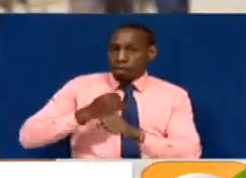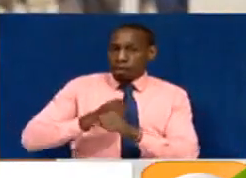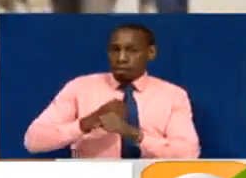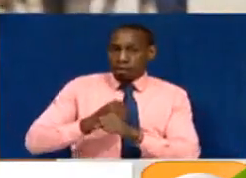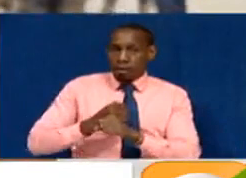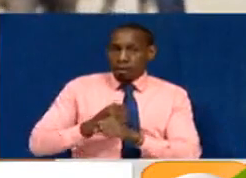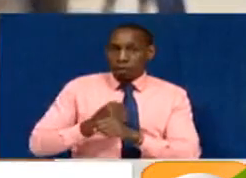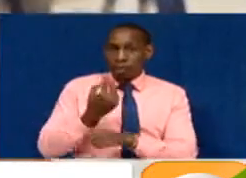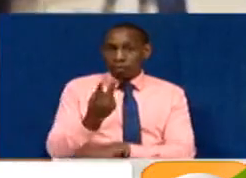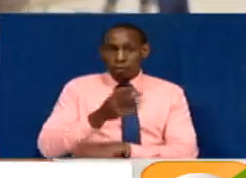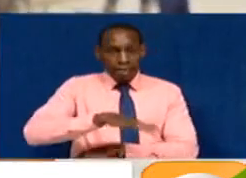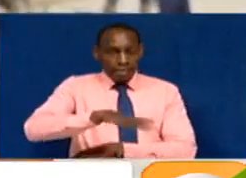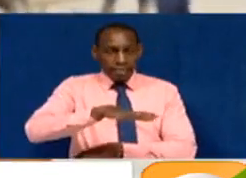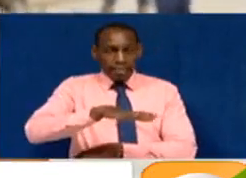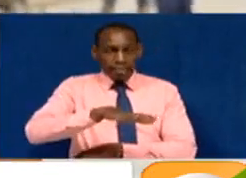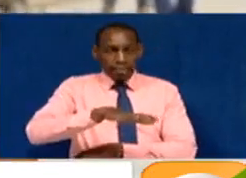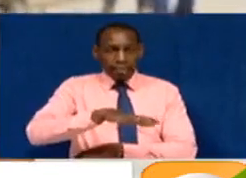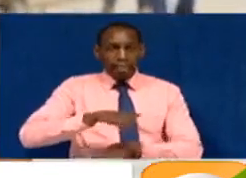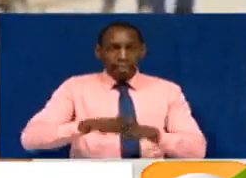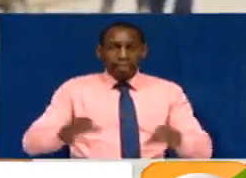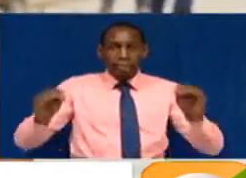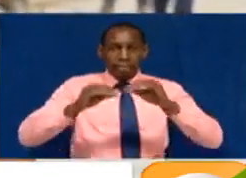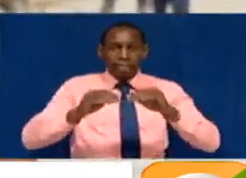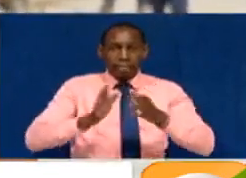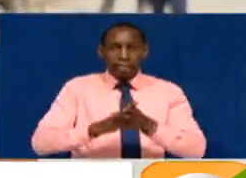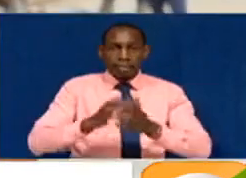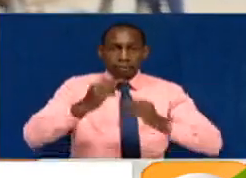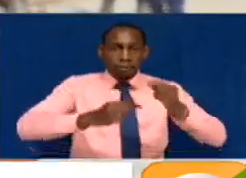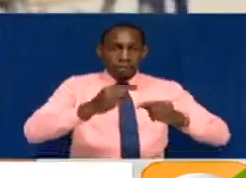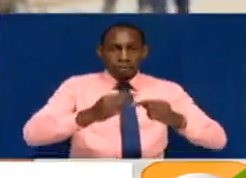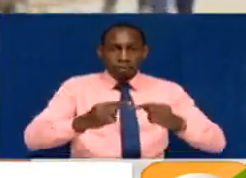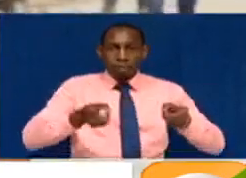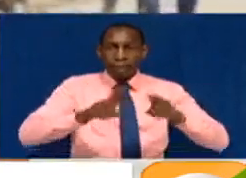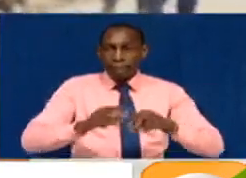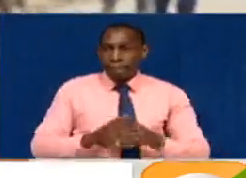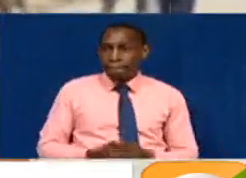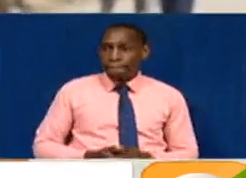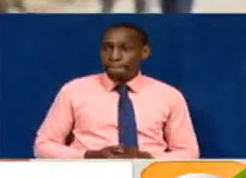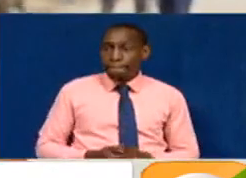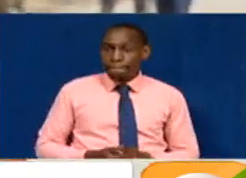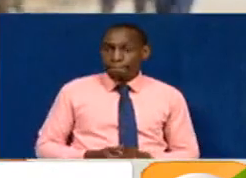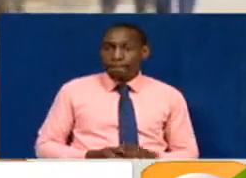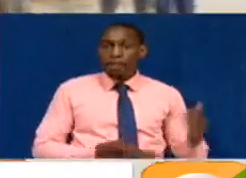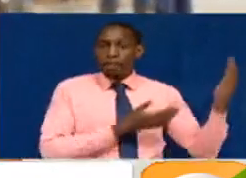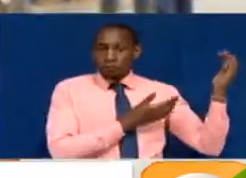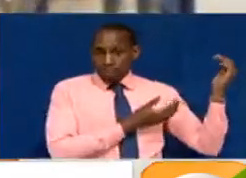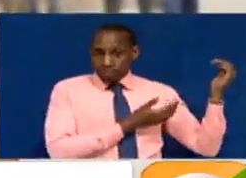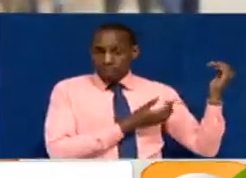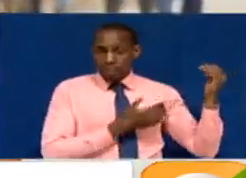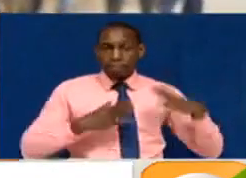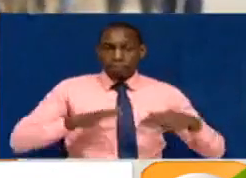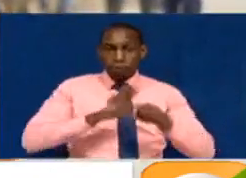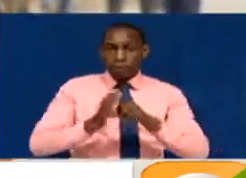the two areas where the conference will be taking place. And we are looking forward to have